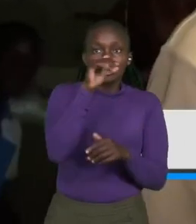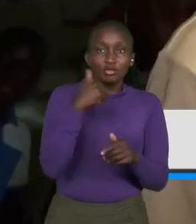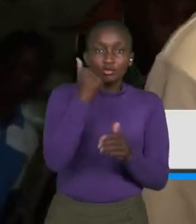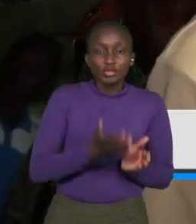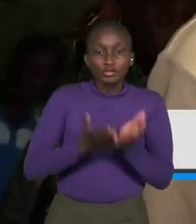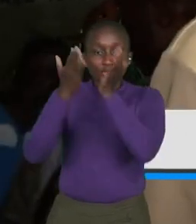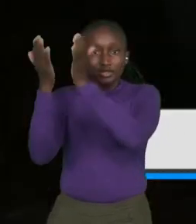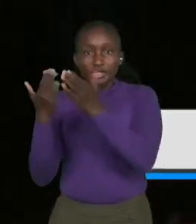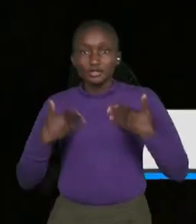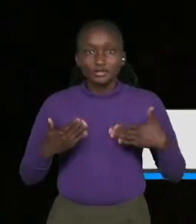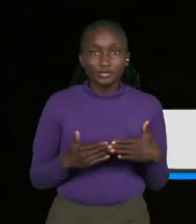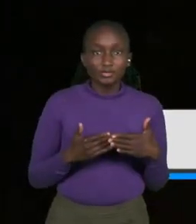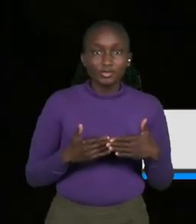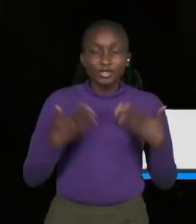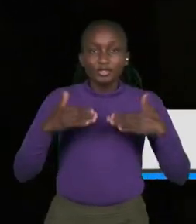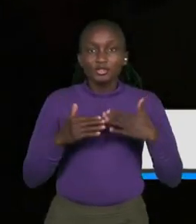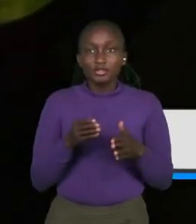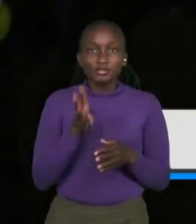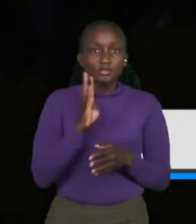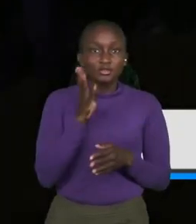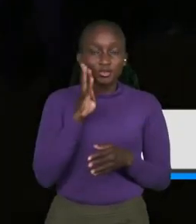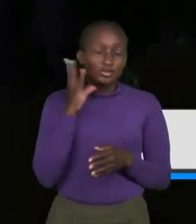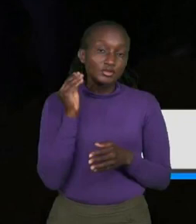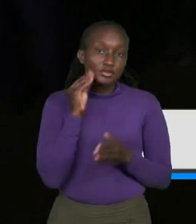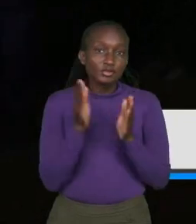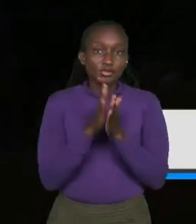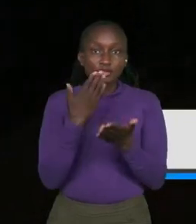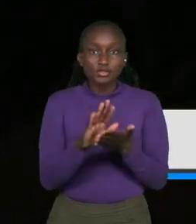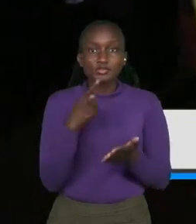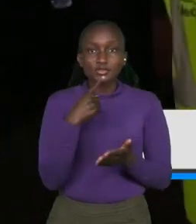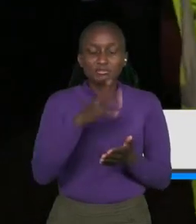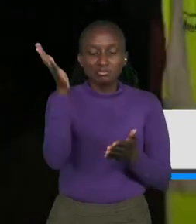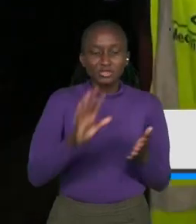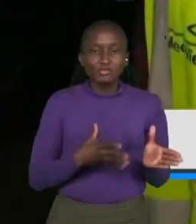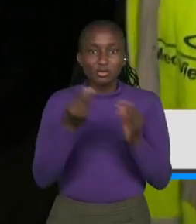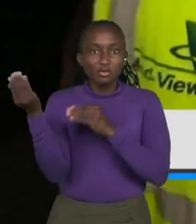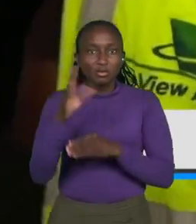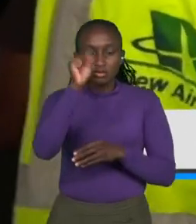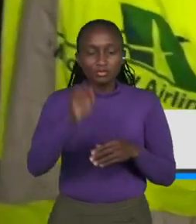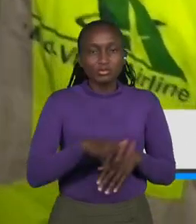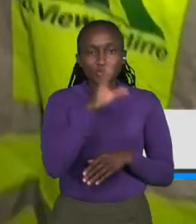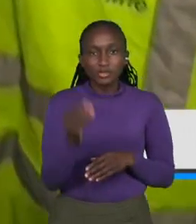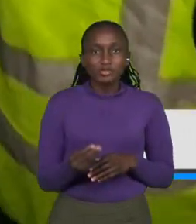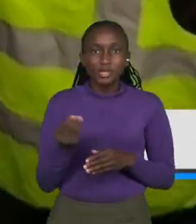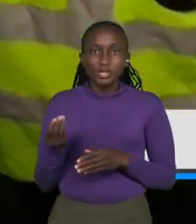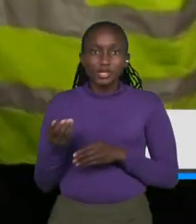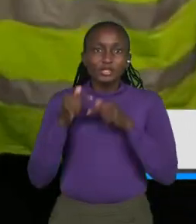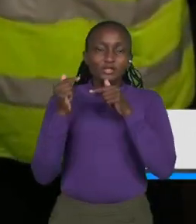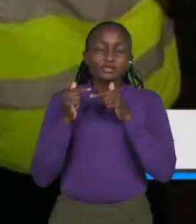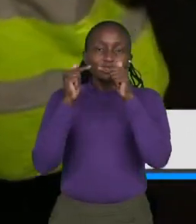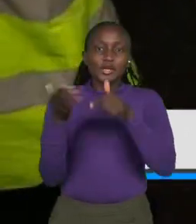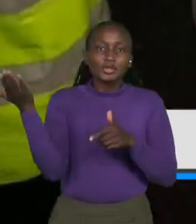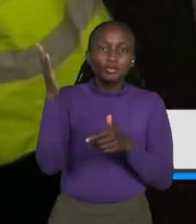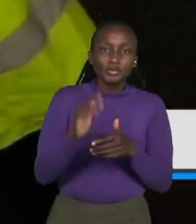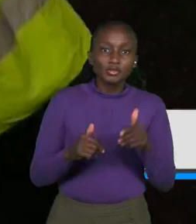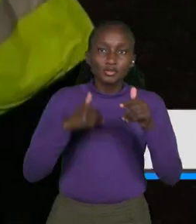the returnees. The returnees spoke of their experience, with some saying they would never return to South Africa. The return came a week after